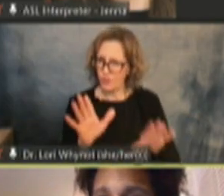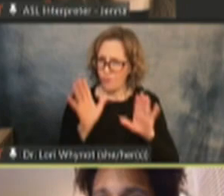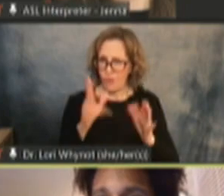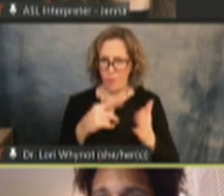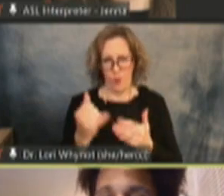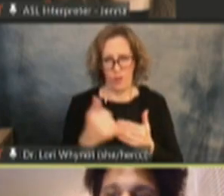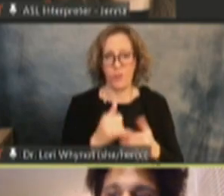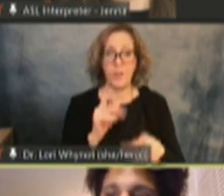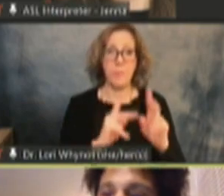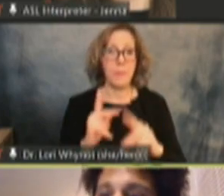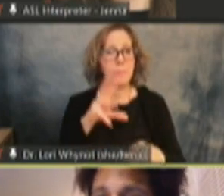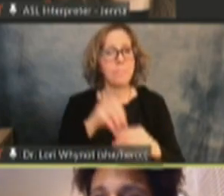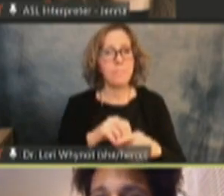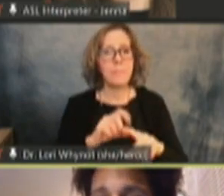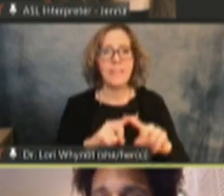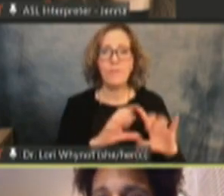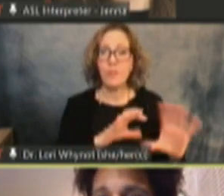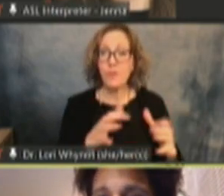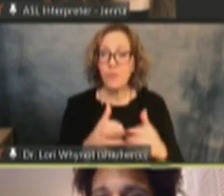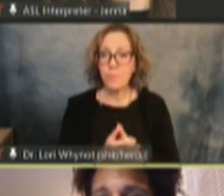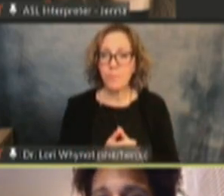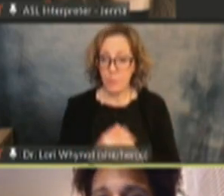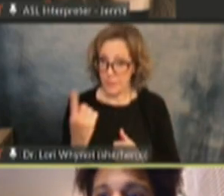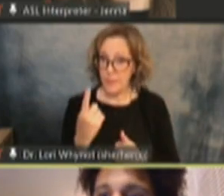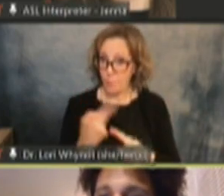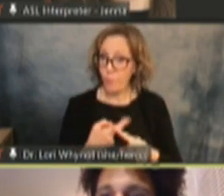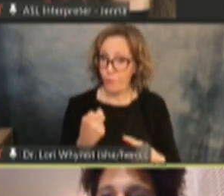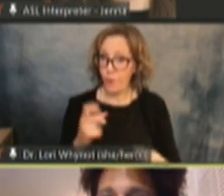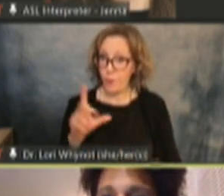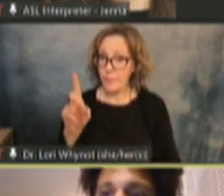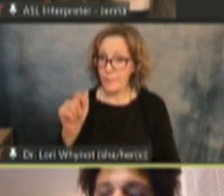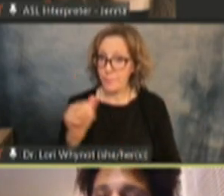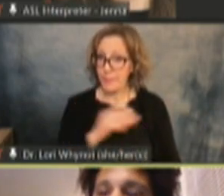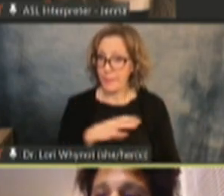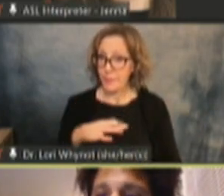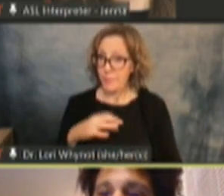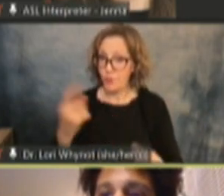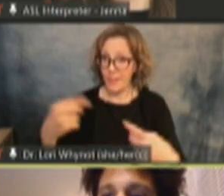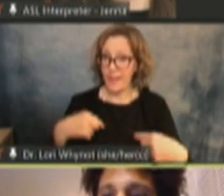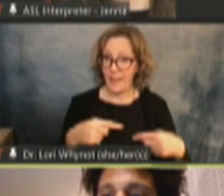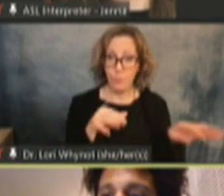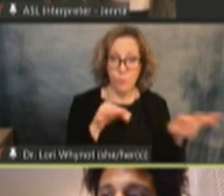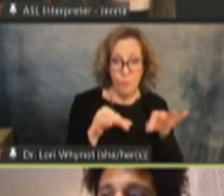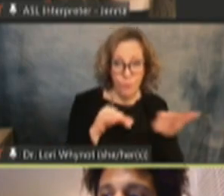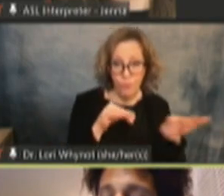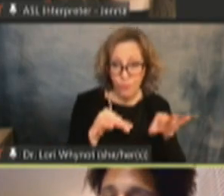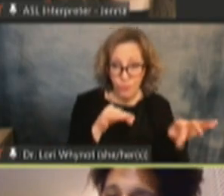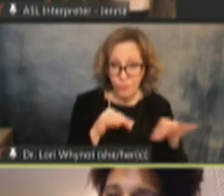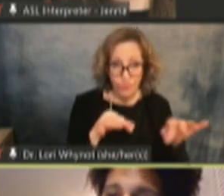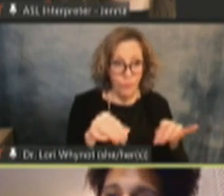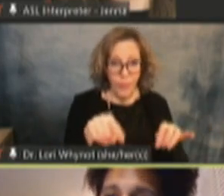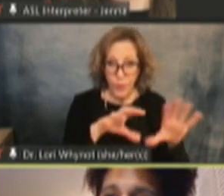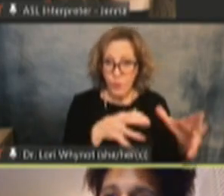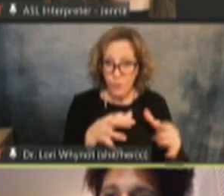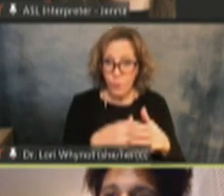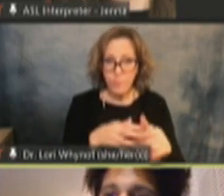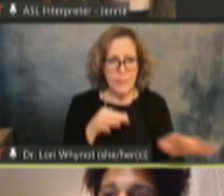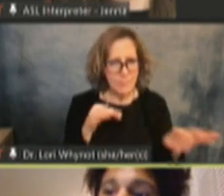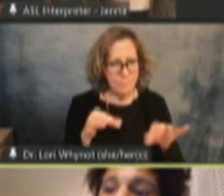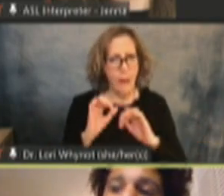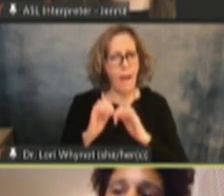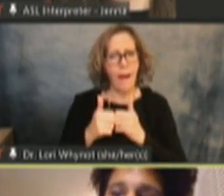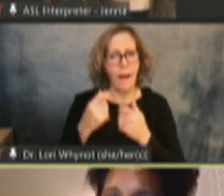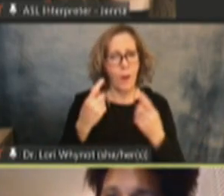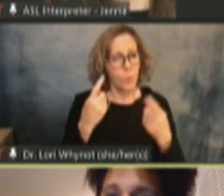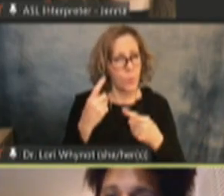from the Disabilities Commission come and talk to them, really to get an understanding about how City Hall works and